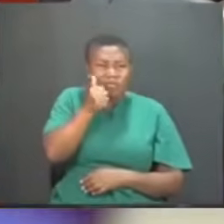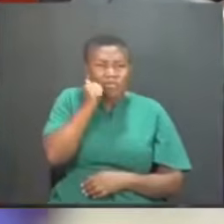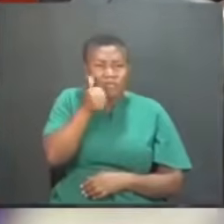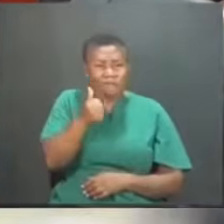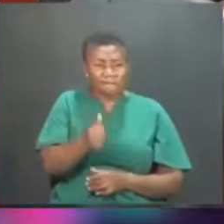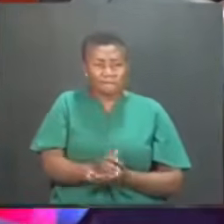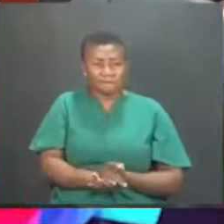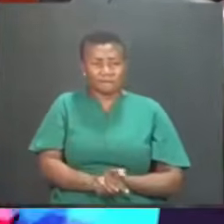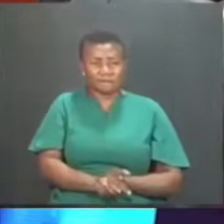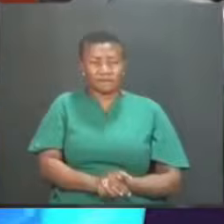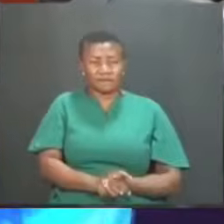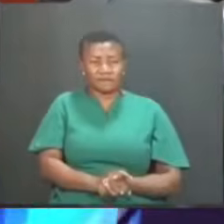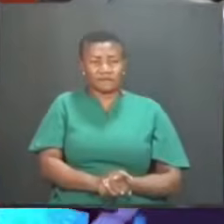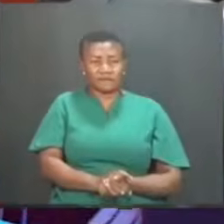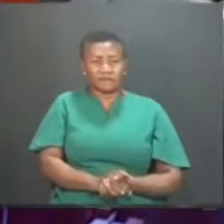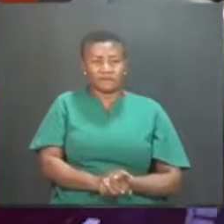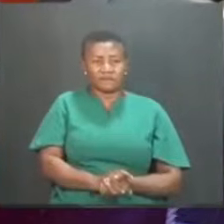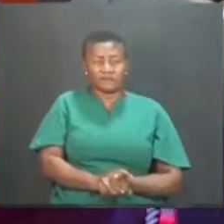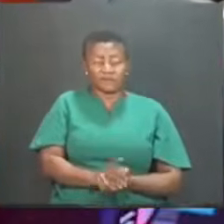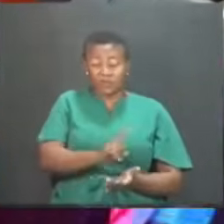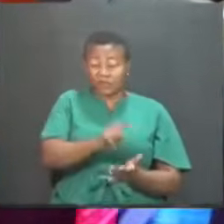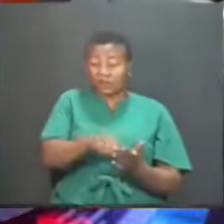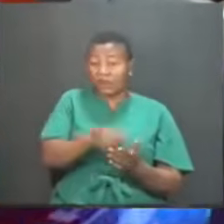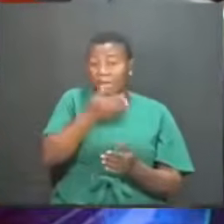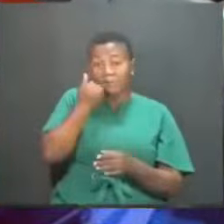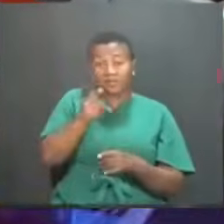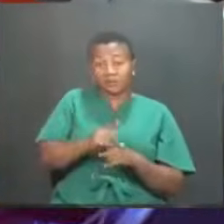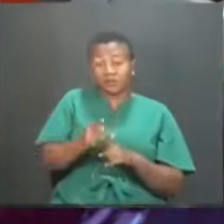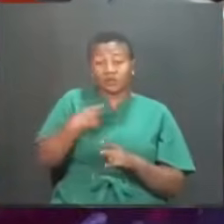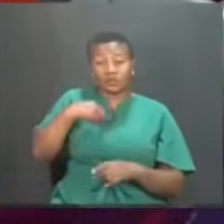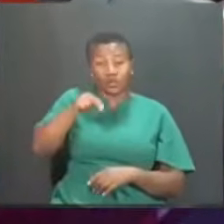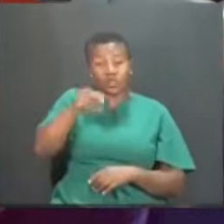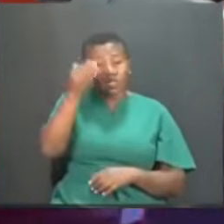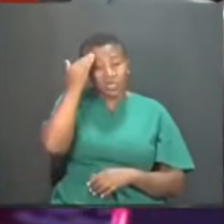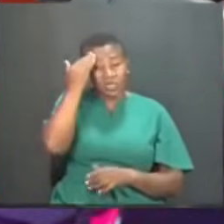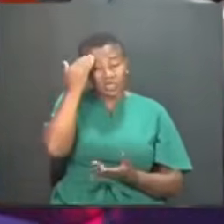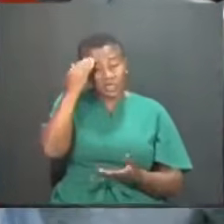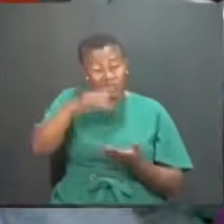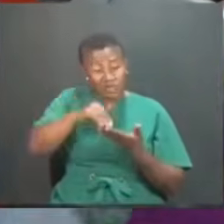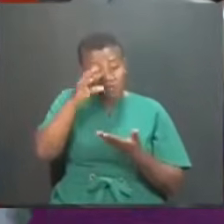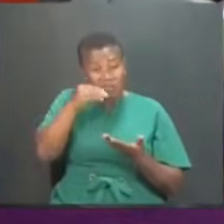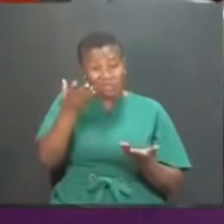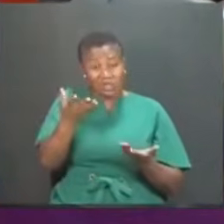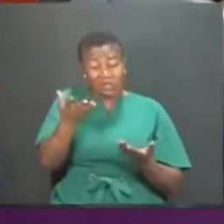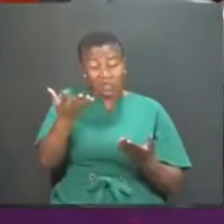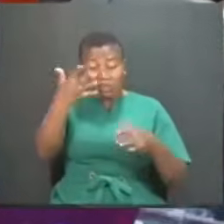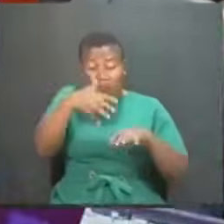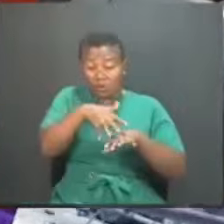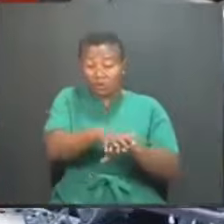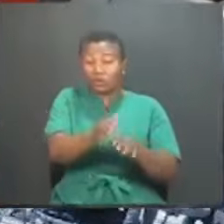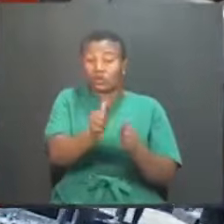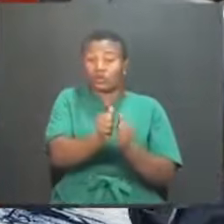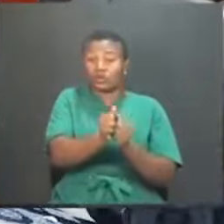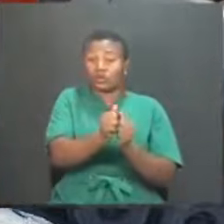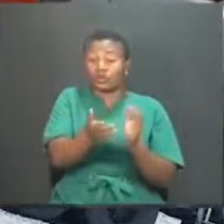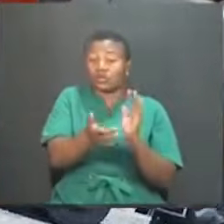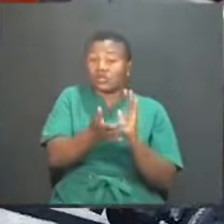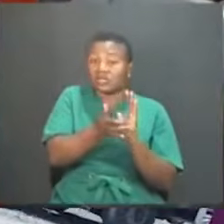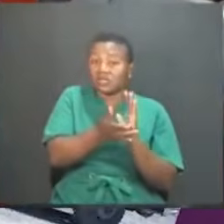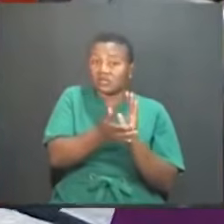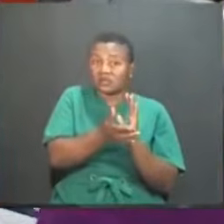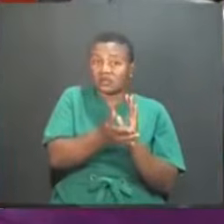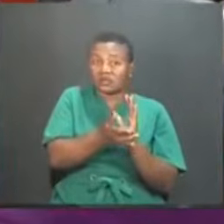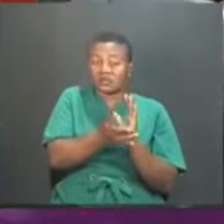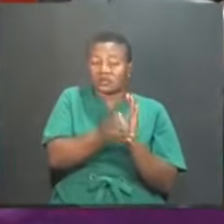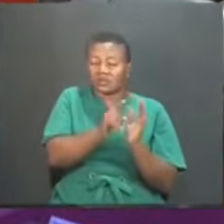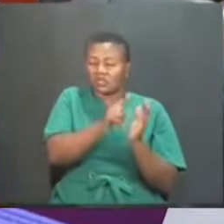seeing a crowd. These are all best practices that we need to learn. And with the inclusion of technology, I am quite sure this is not a very difficult thing to